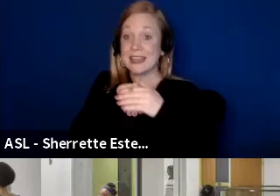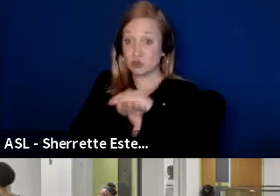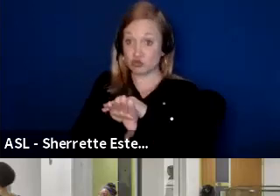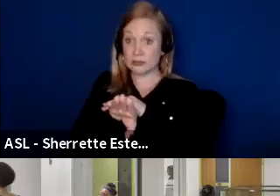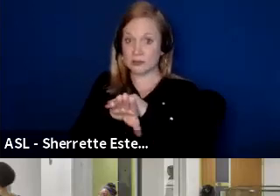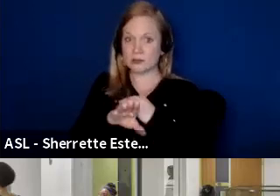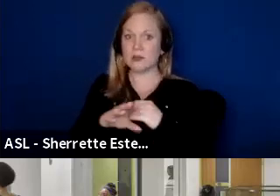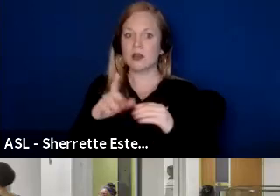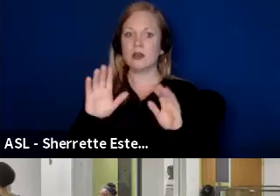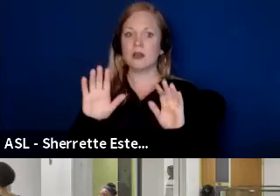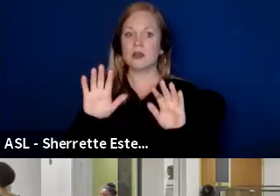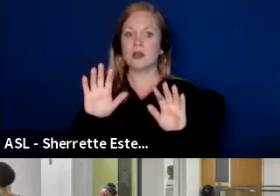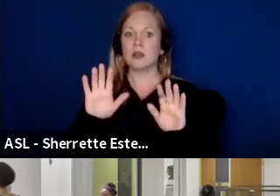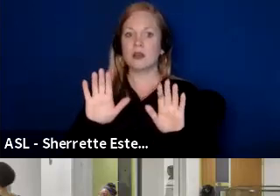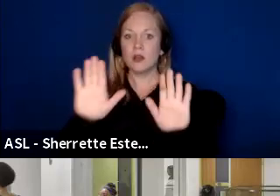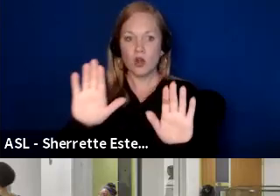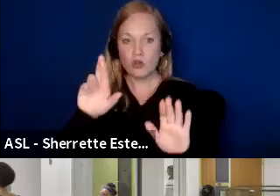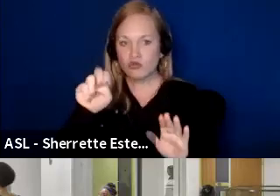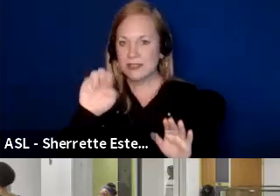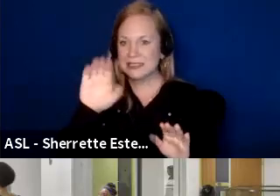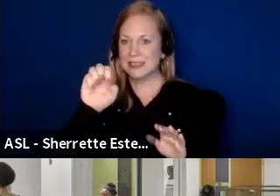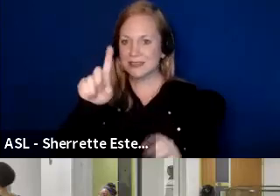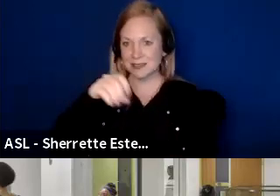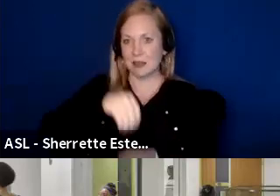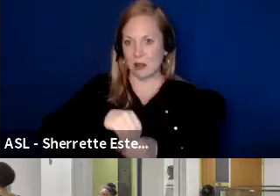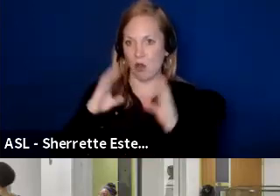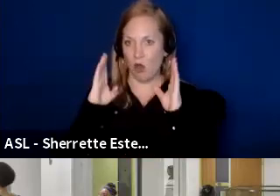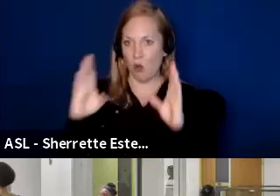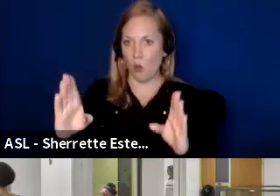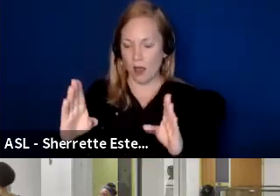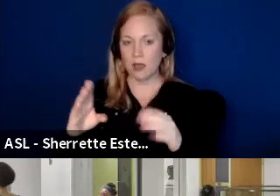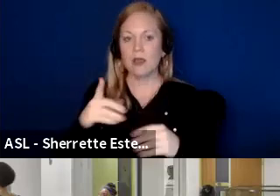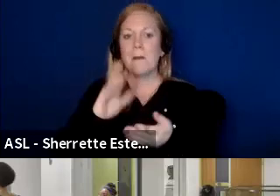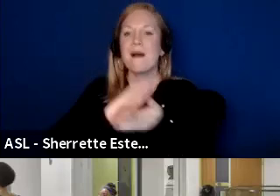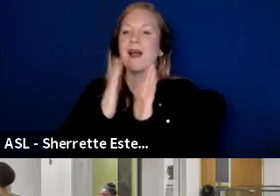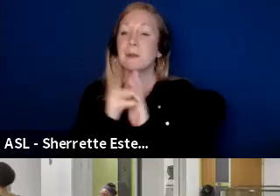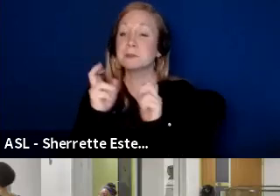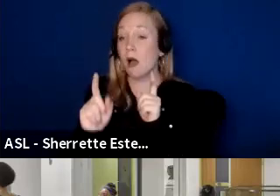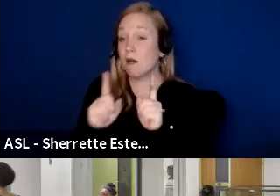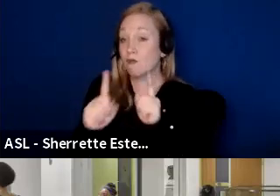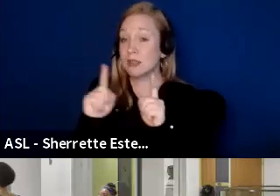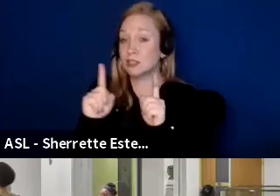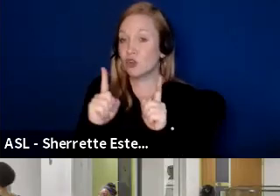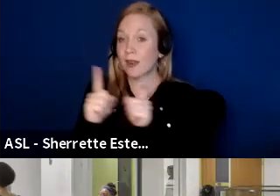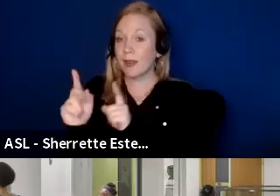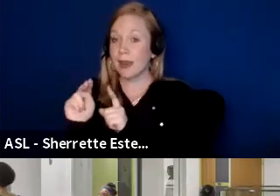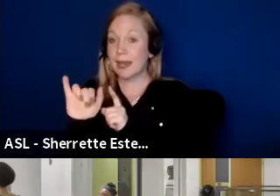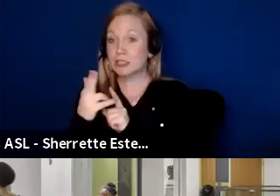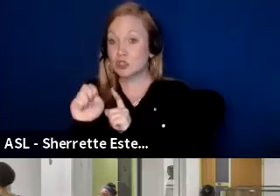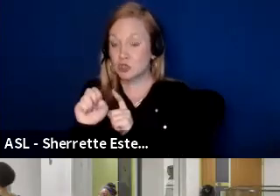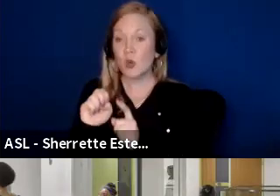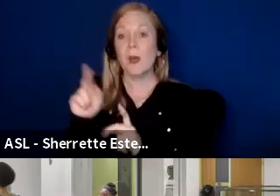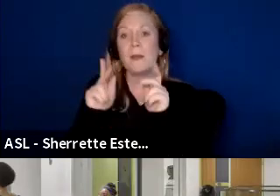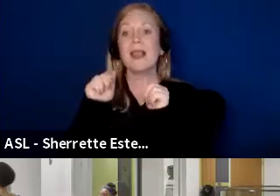also recessed into the hallway because that creates like a little conversation niche so that people can pull aside on